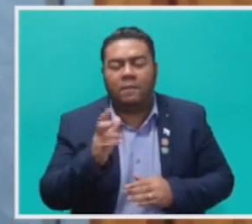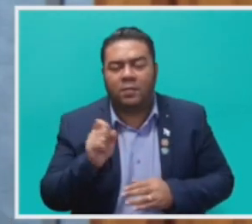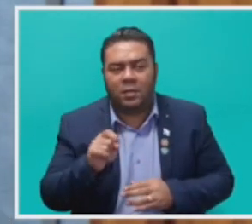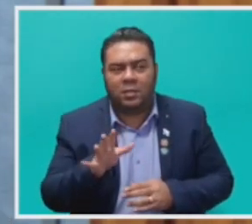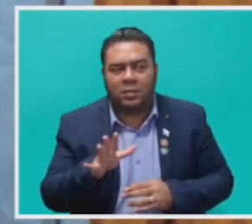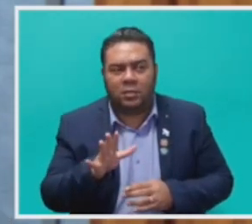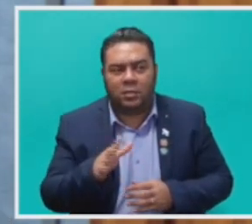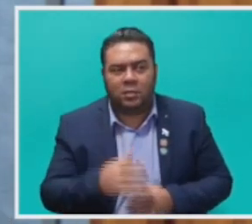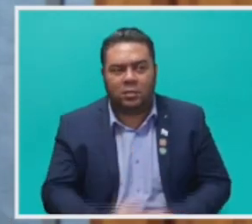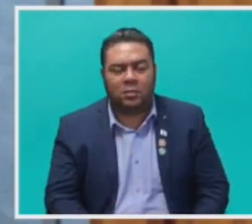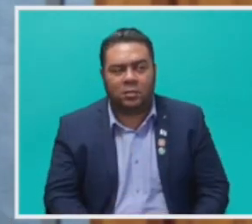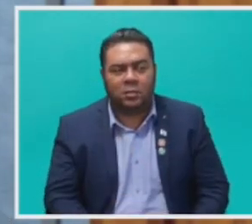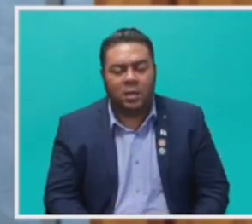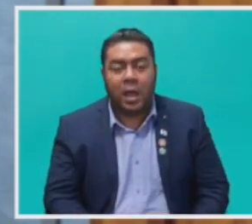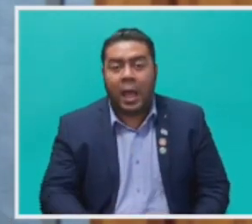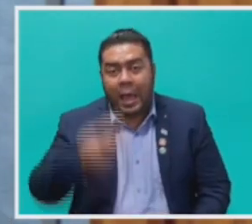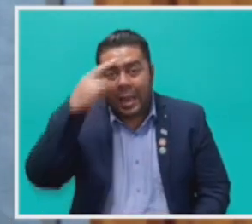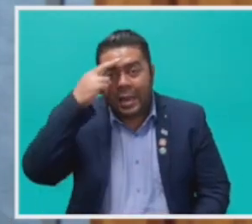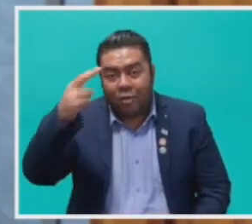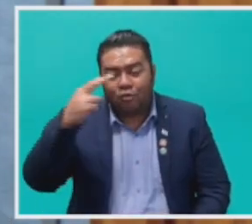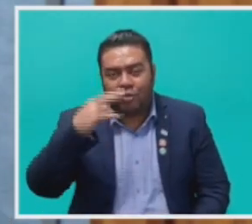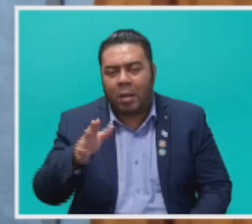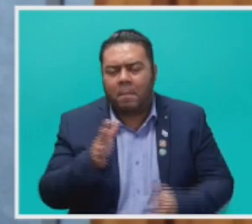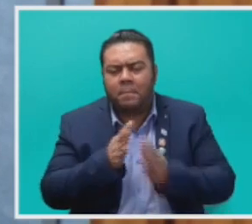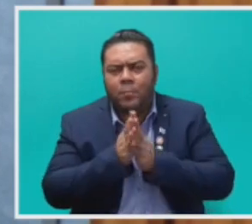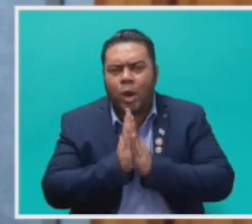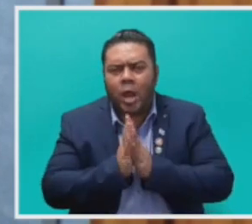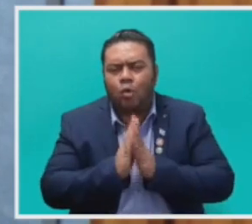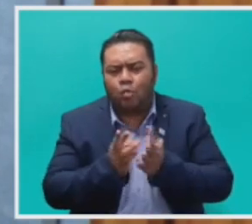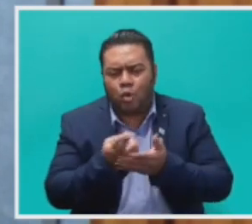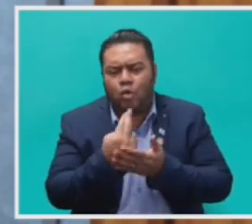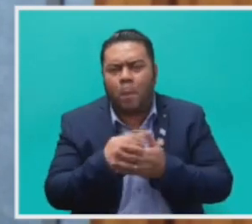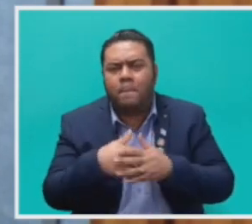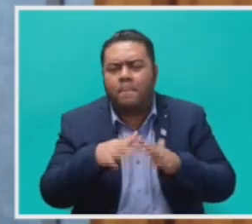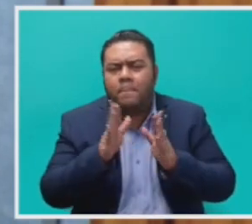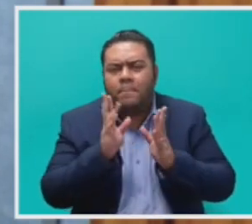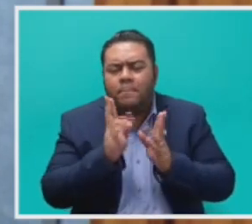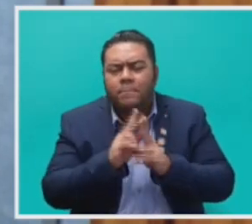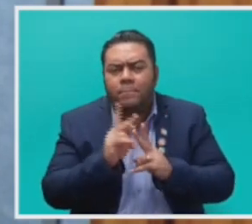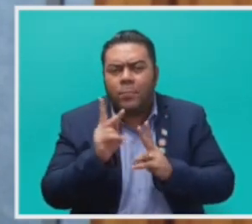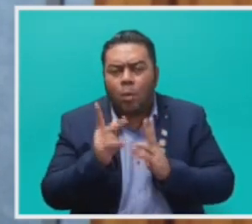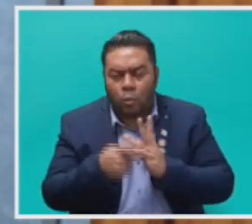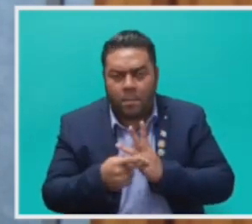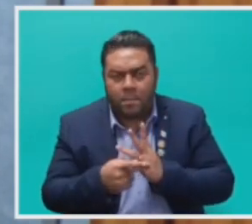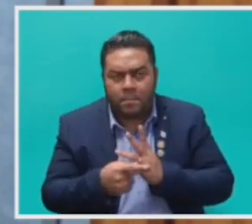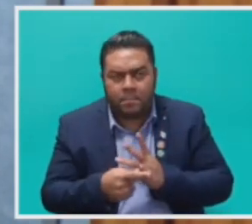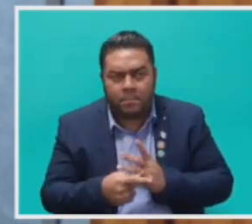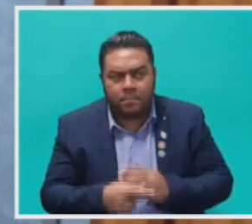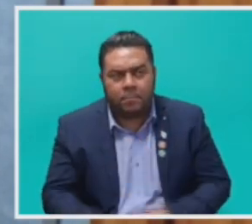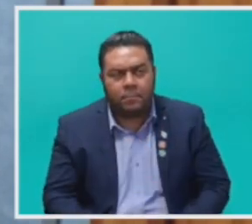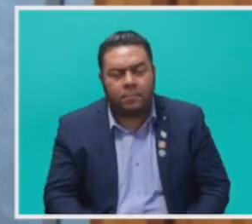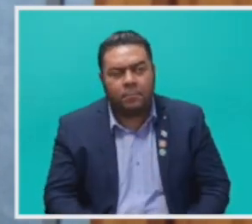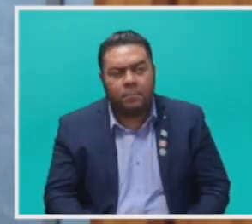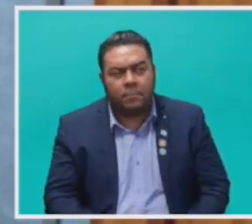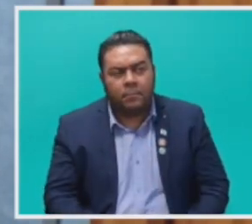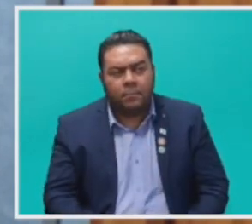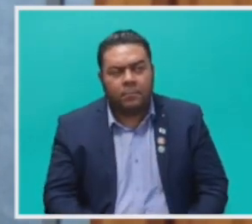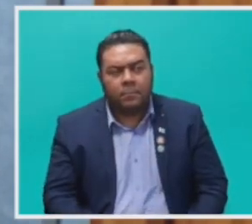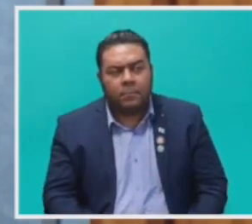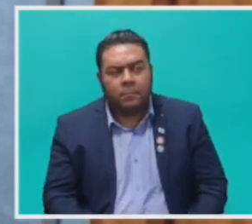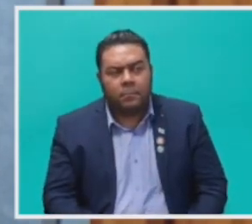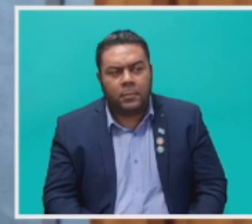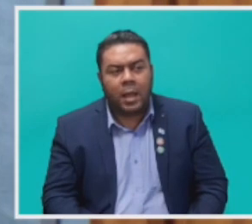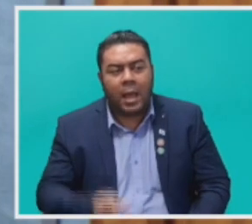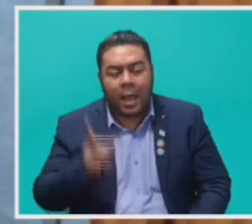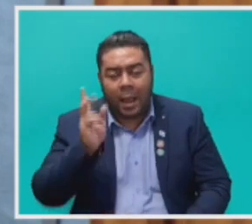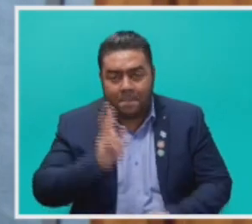commission. National Prayer and Reconciliation Program, initiated by the President of the Methodist Church during Girmit commemoration,